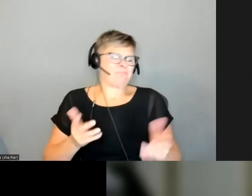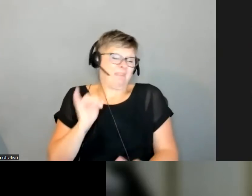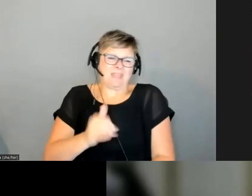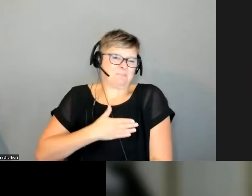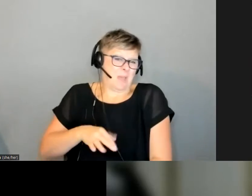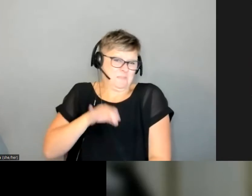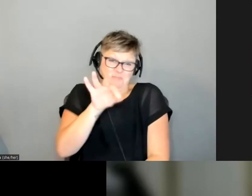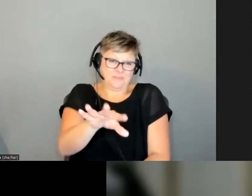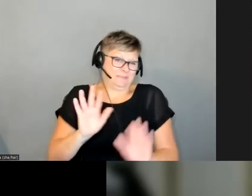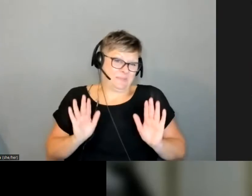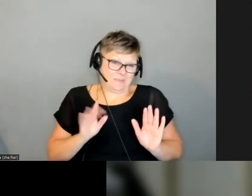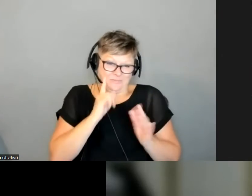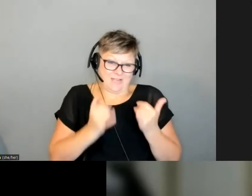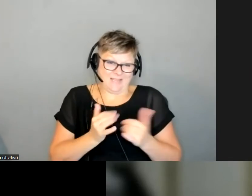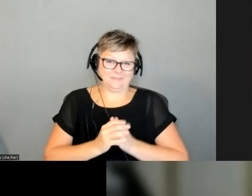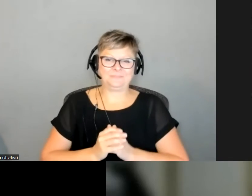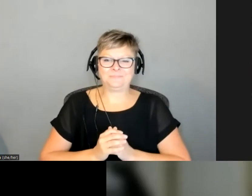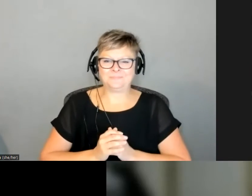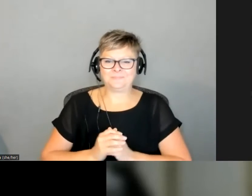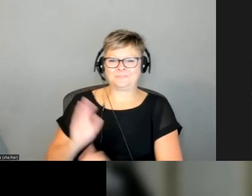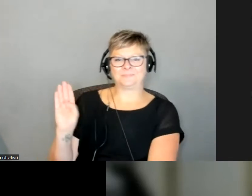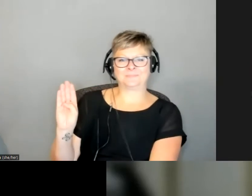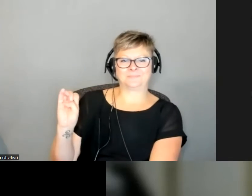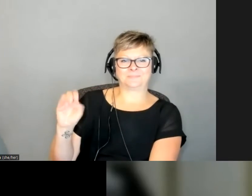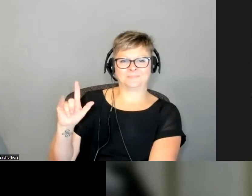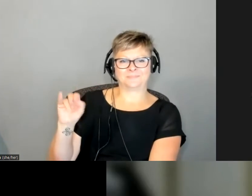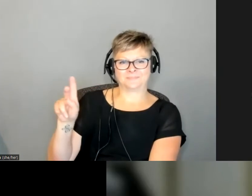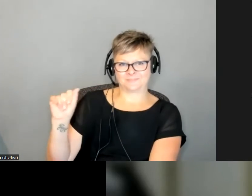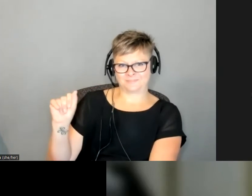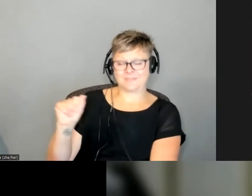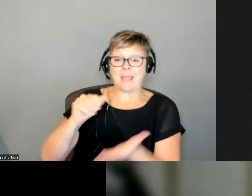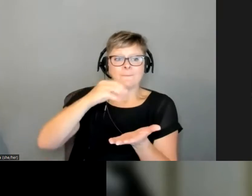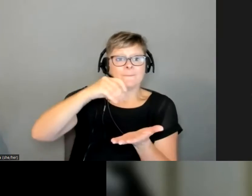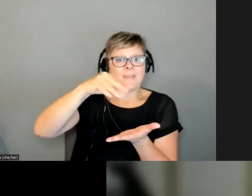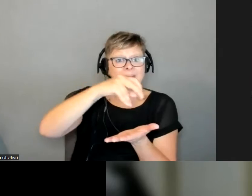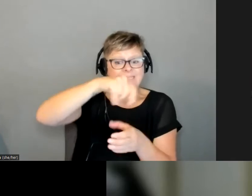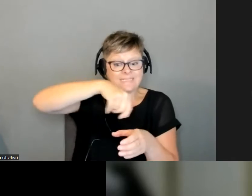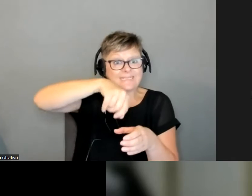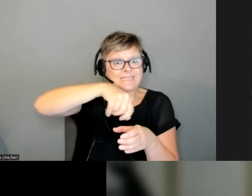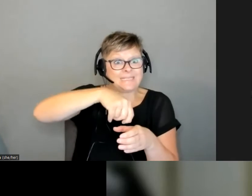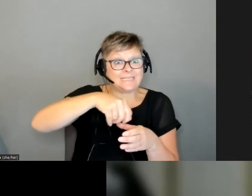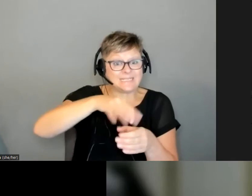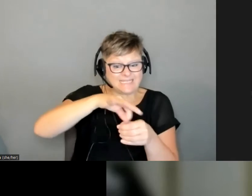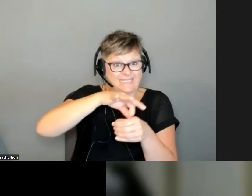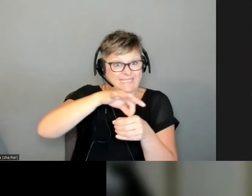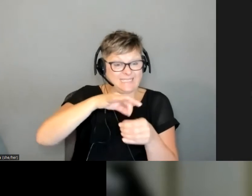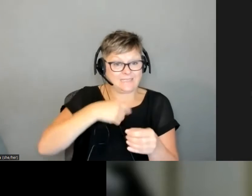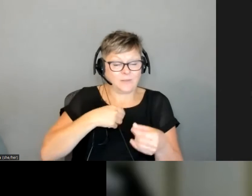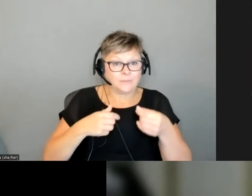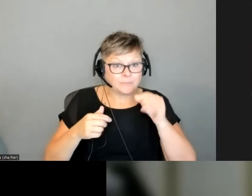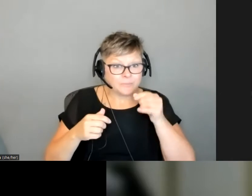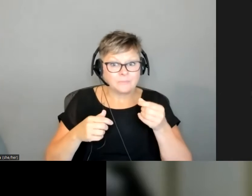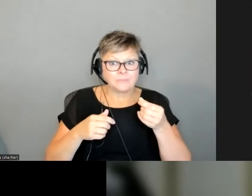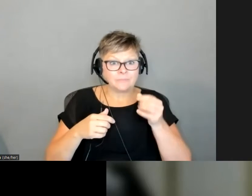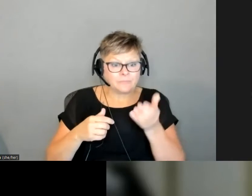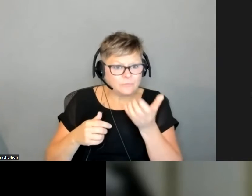moment. Yeah, and I'll just add that the medicine tea itself, like the experience of drinking that tea, people